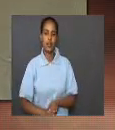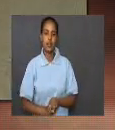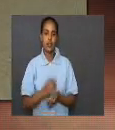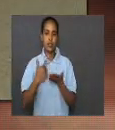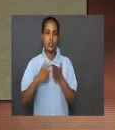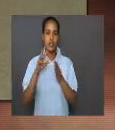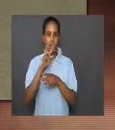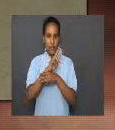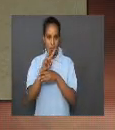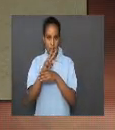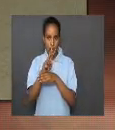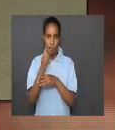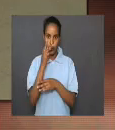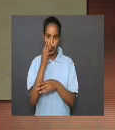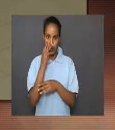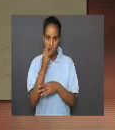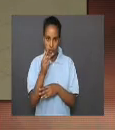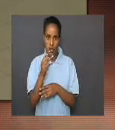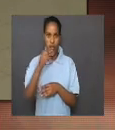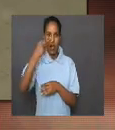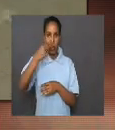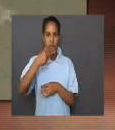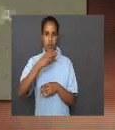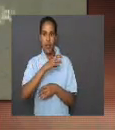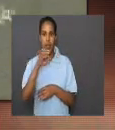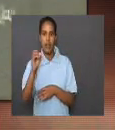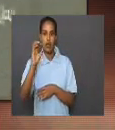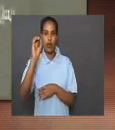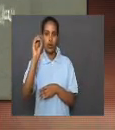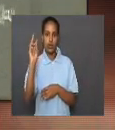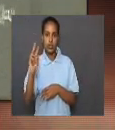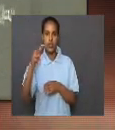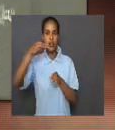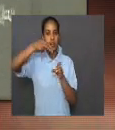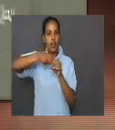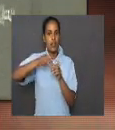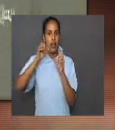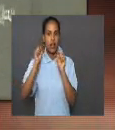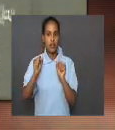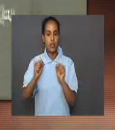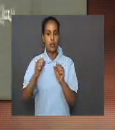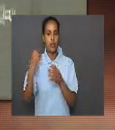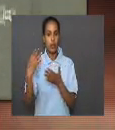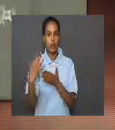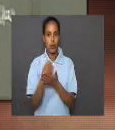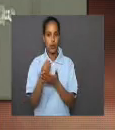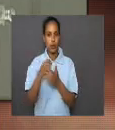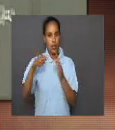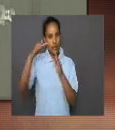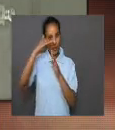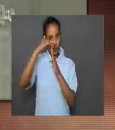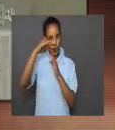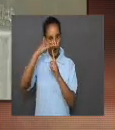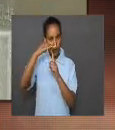In this video, you can see the hydrogen and oxygen gas that has been produced at the top of